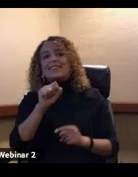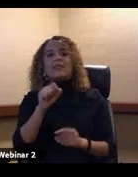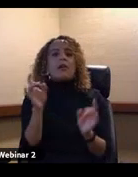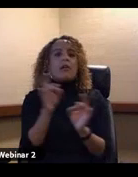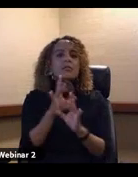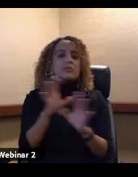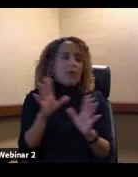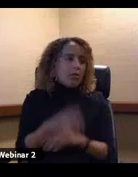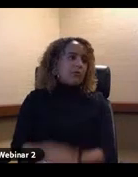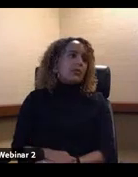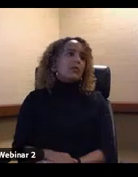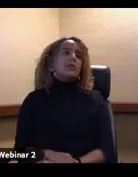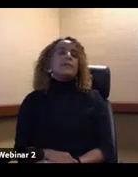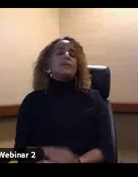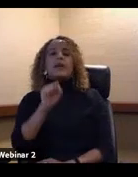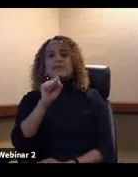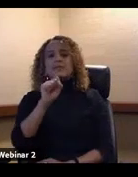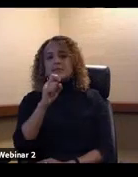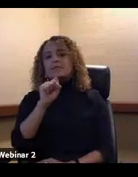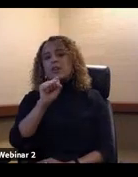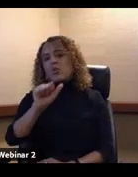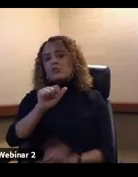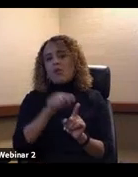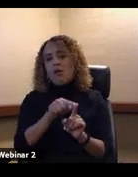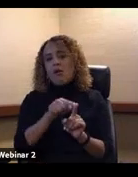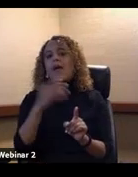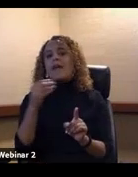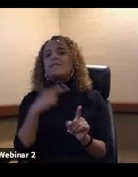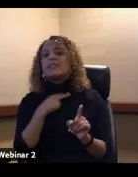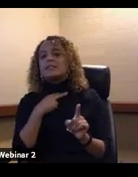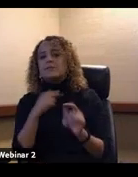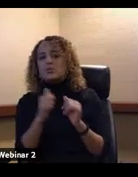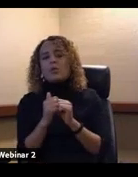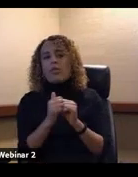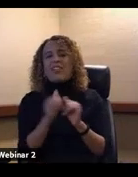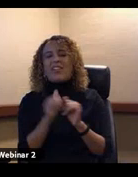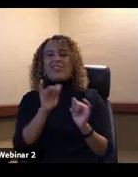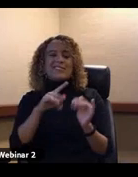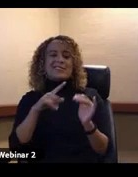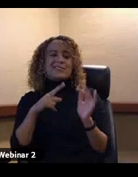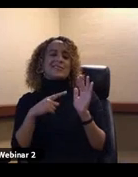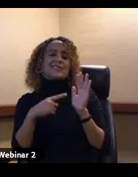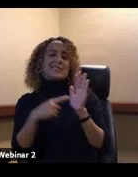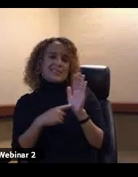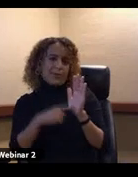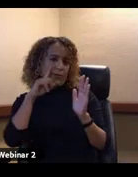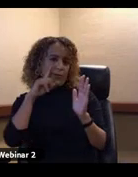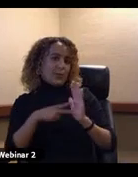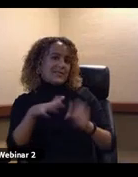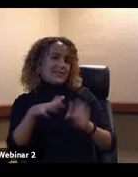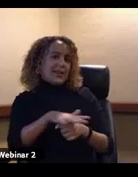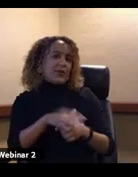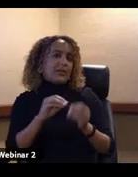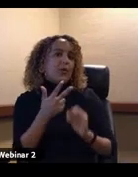sometimes had staff from both agencies meet with sexual assault victims together. That would be an example of Purpose Areas 2 and